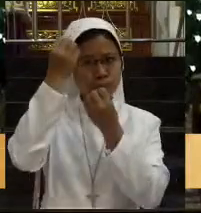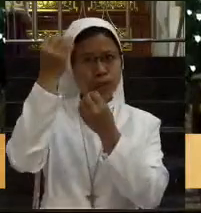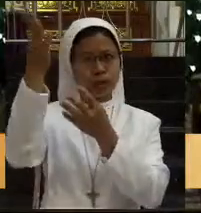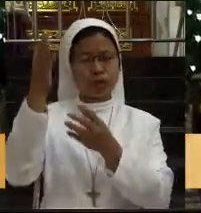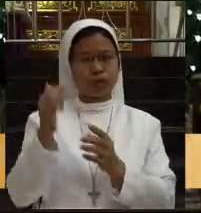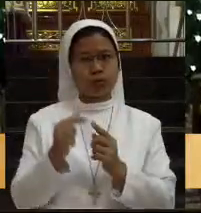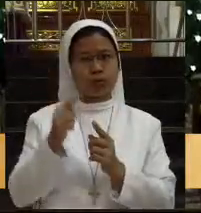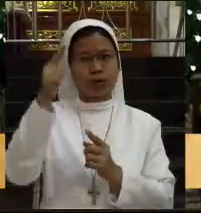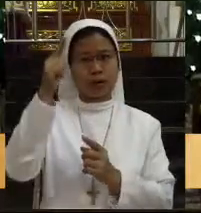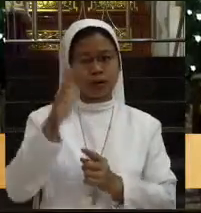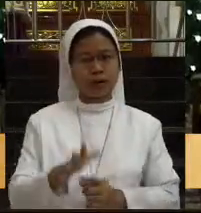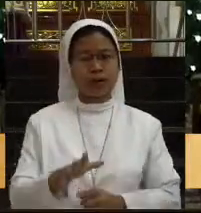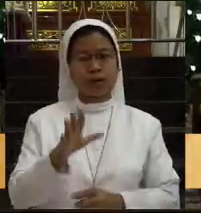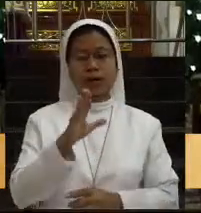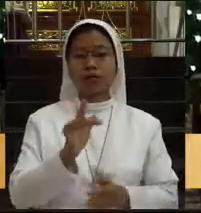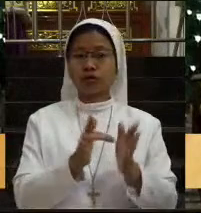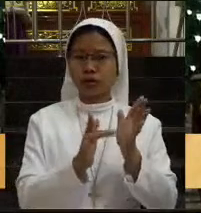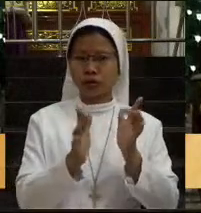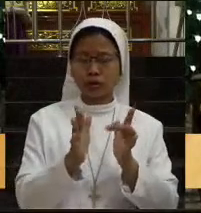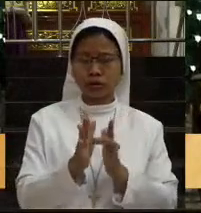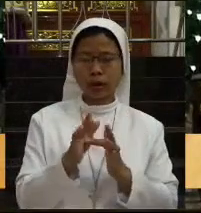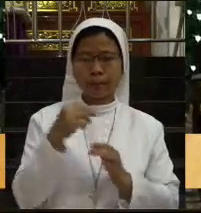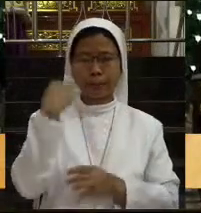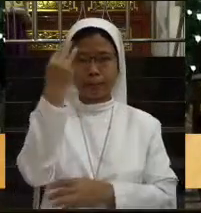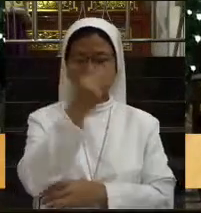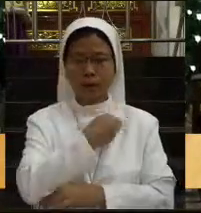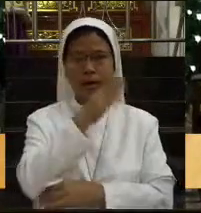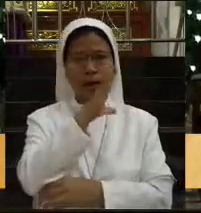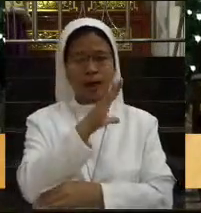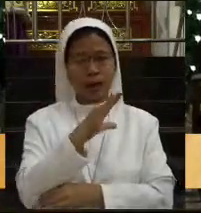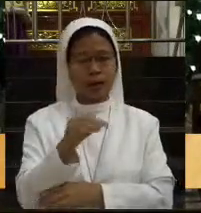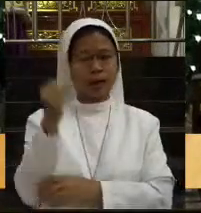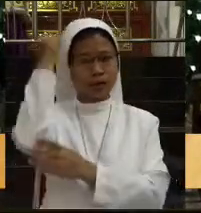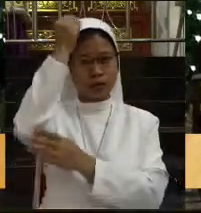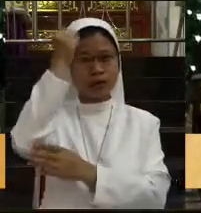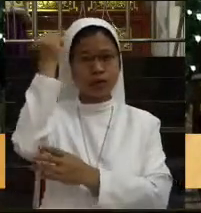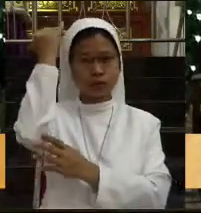Jesus. Three of them, the Sagrada Familia,